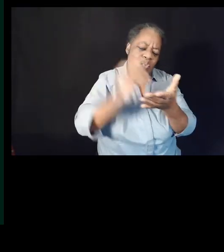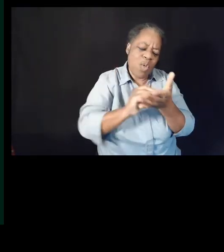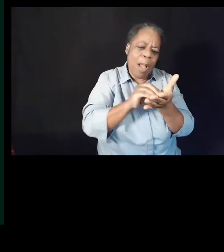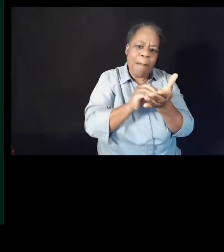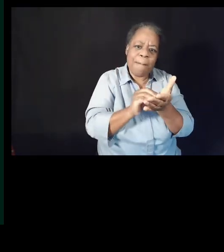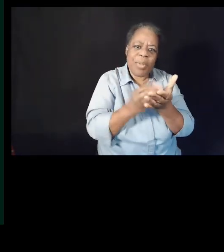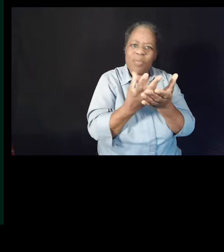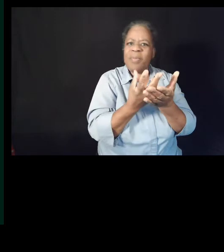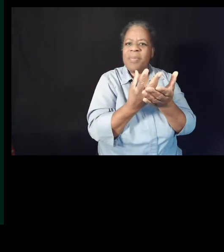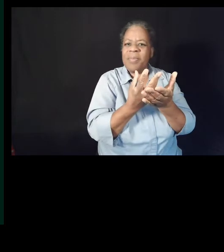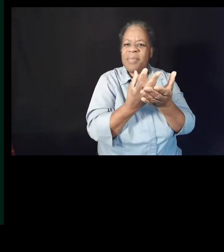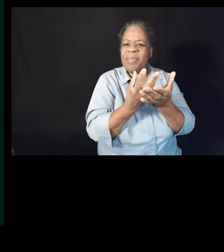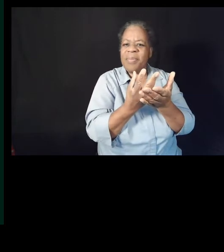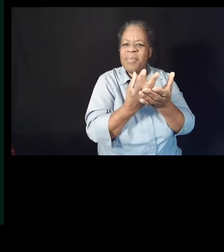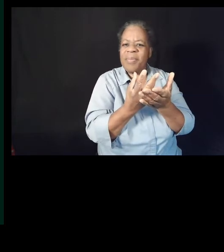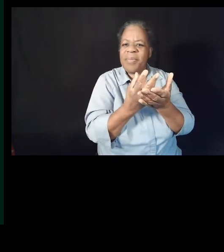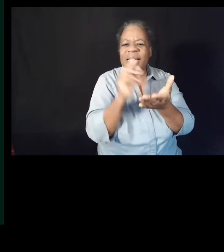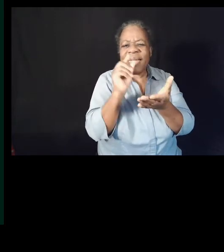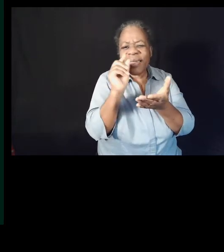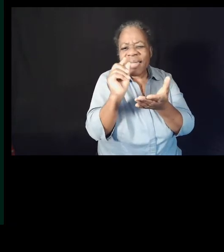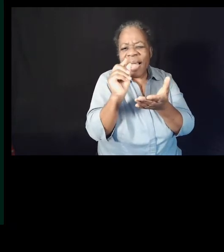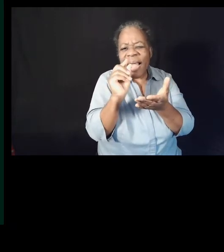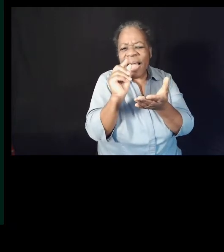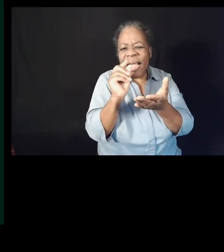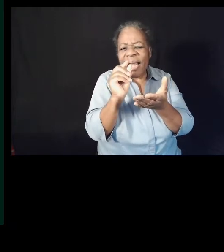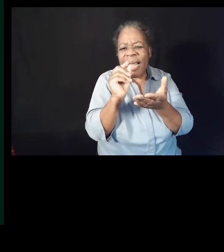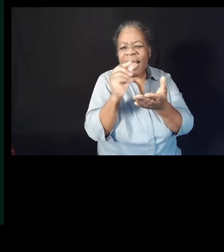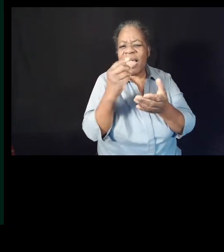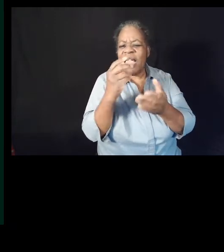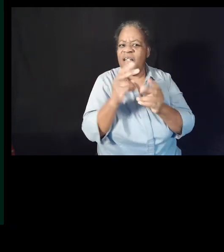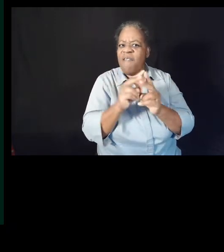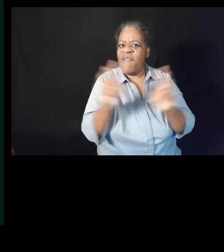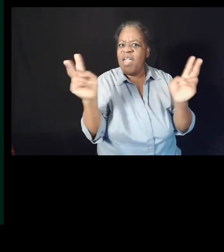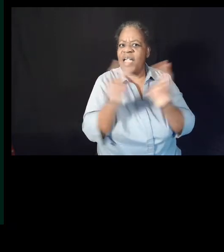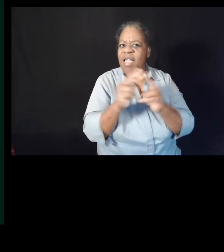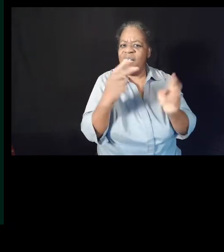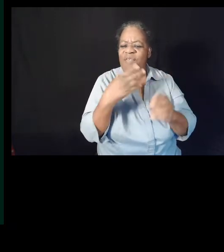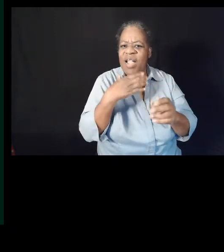egg came a tiny and very hungry